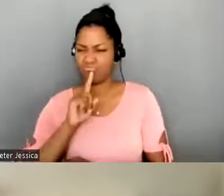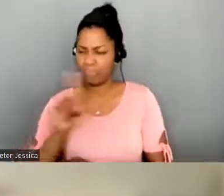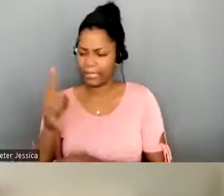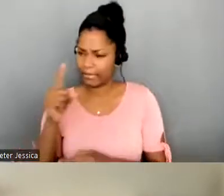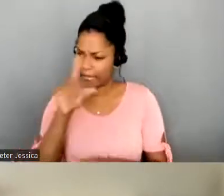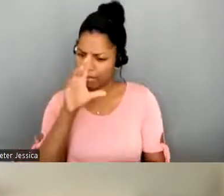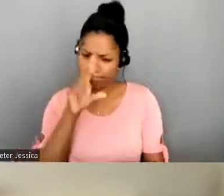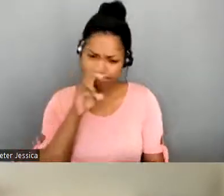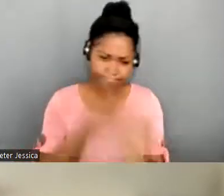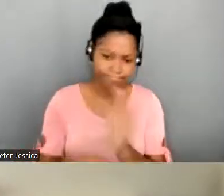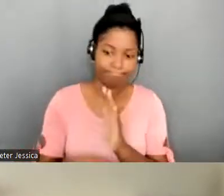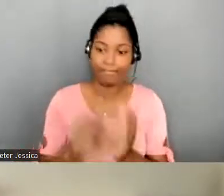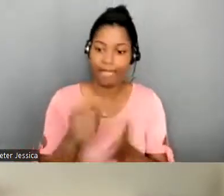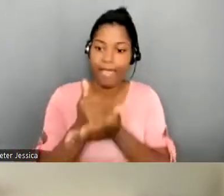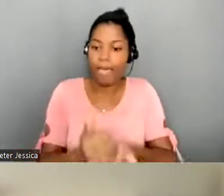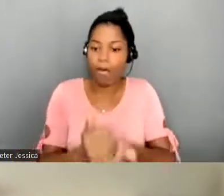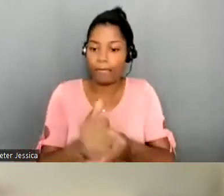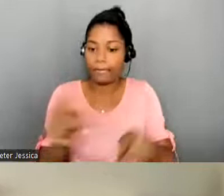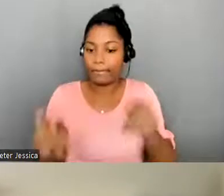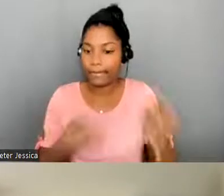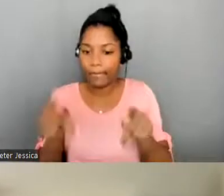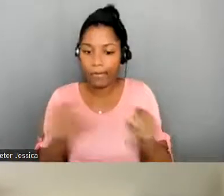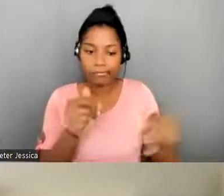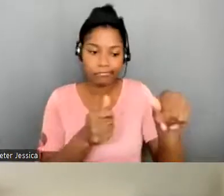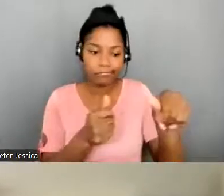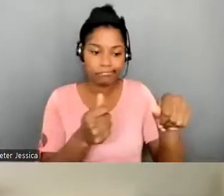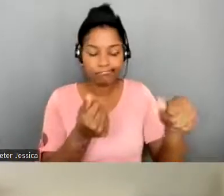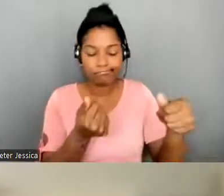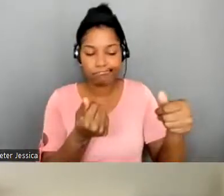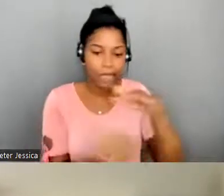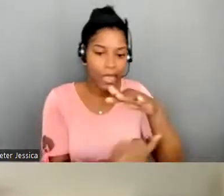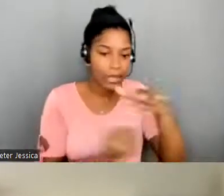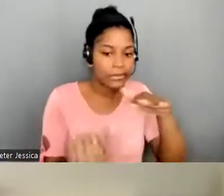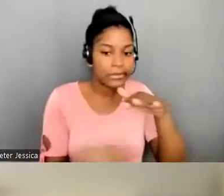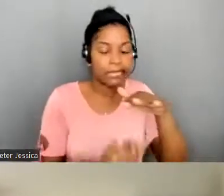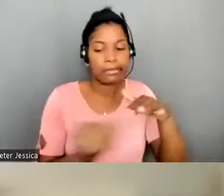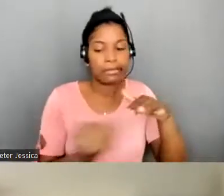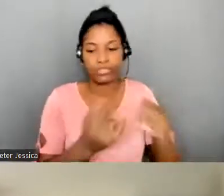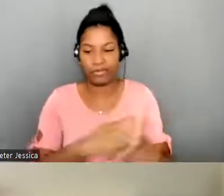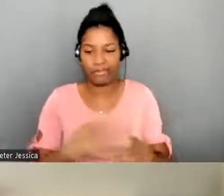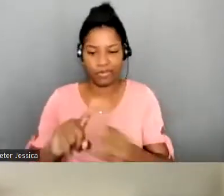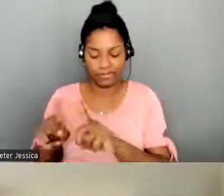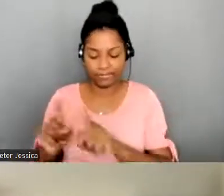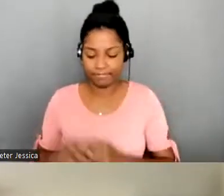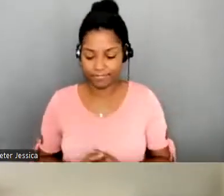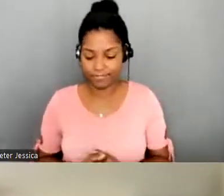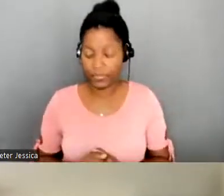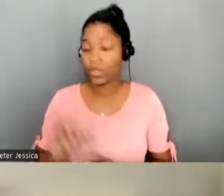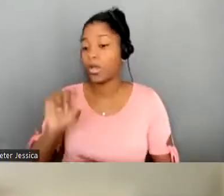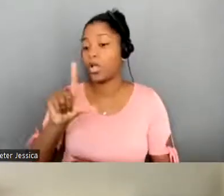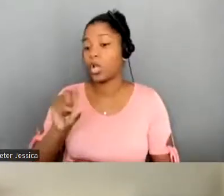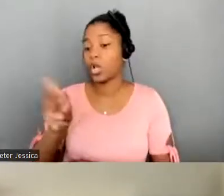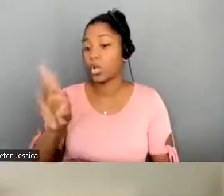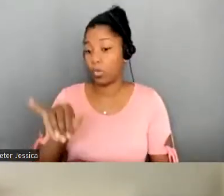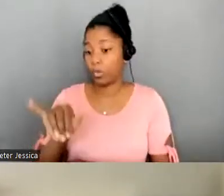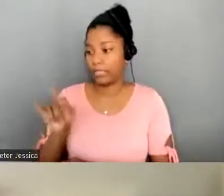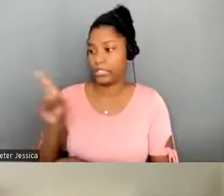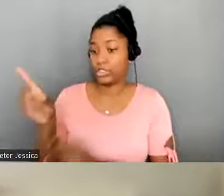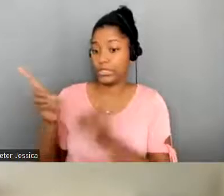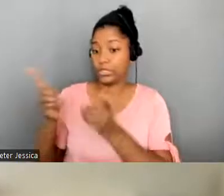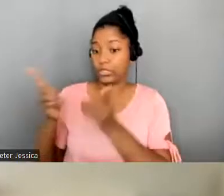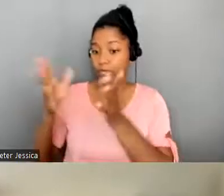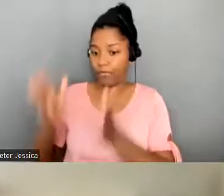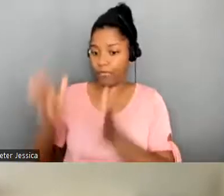and loneliness and is a key partner and funder of this important work. Lori is the director of the Office